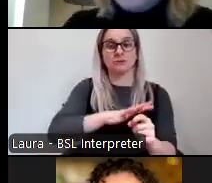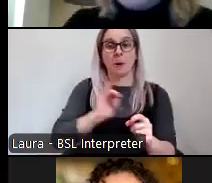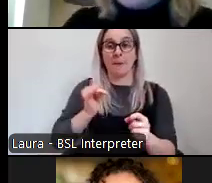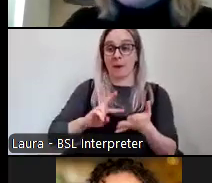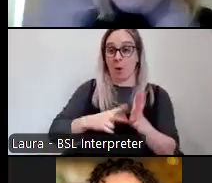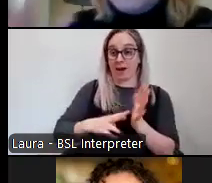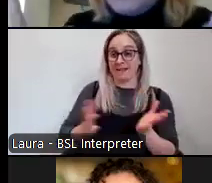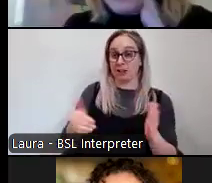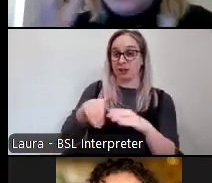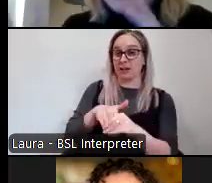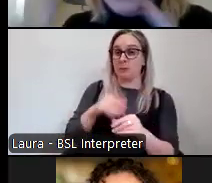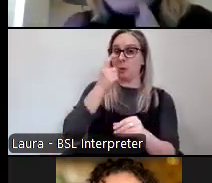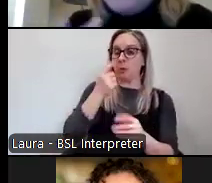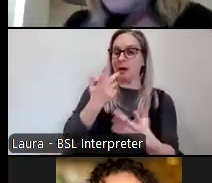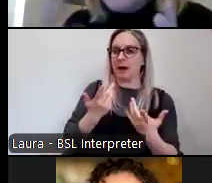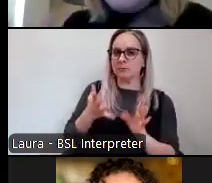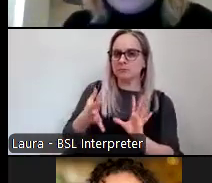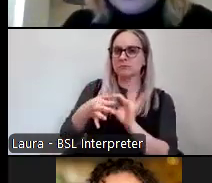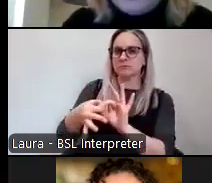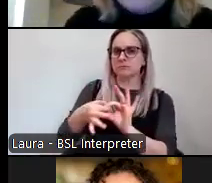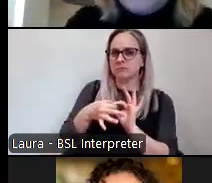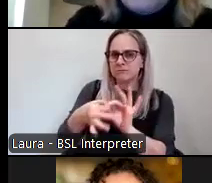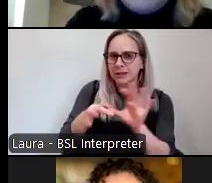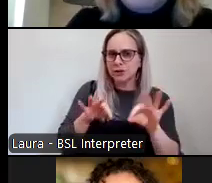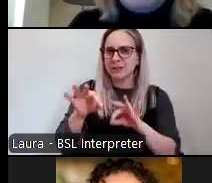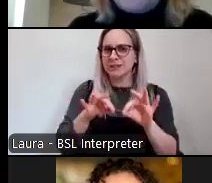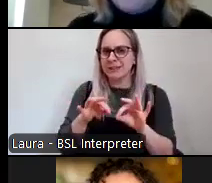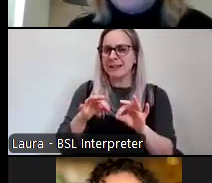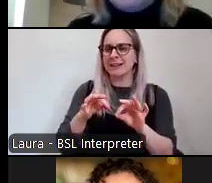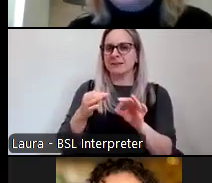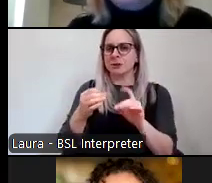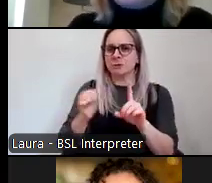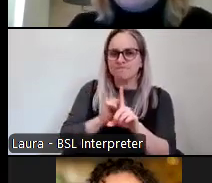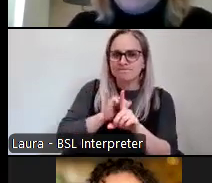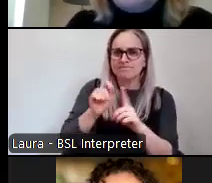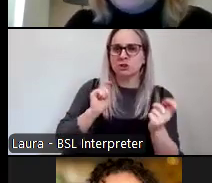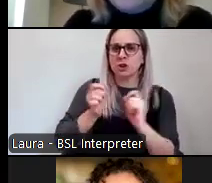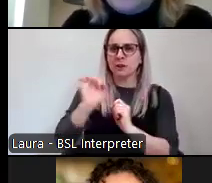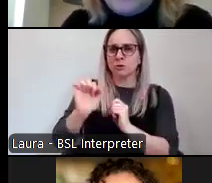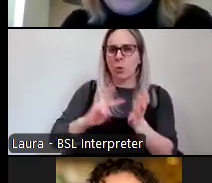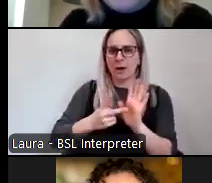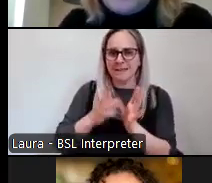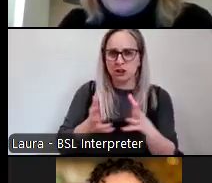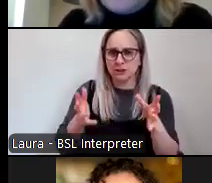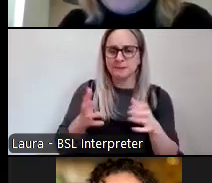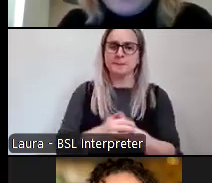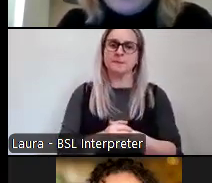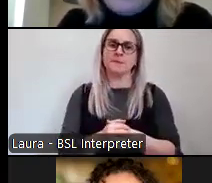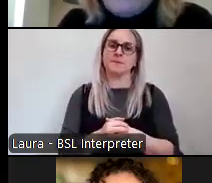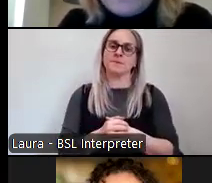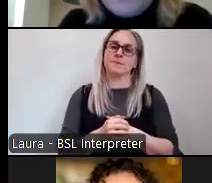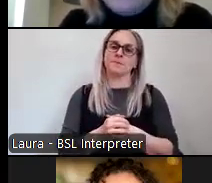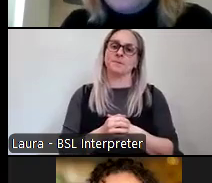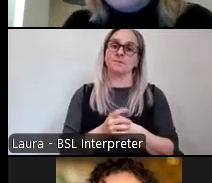to connect strategically as a leader and affect change in that way? And just to add, as I've